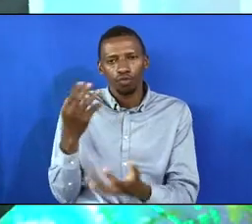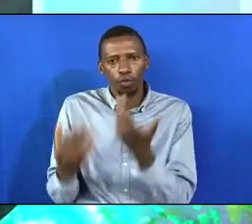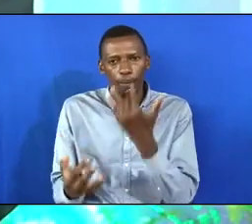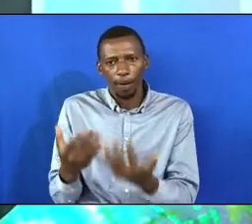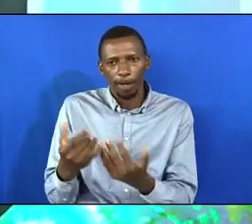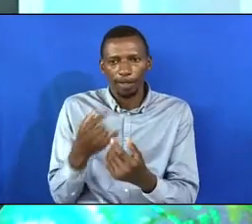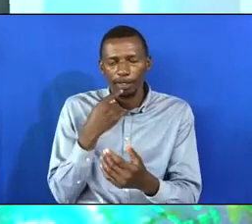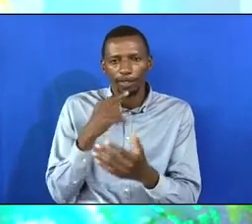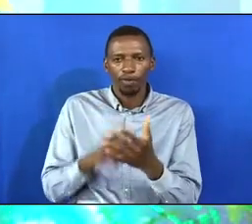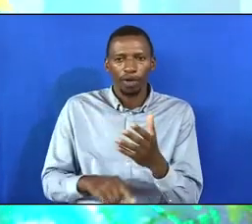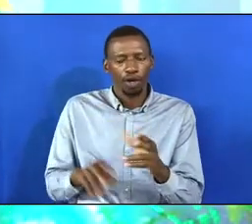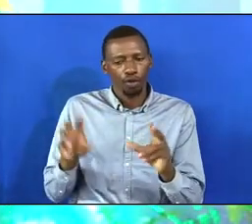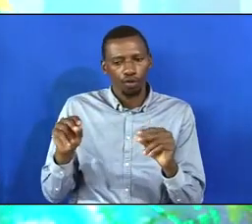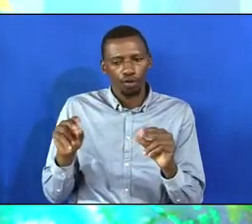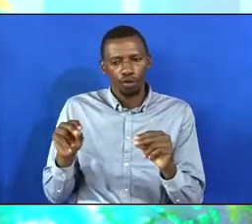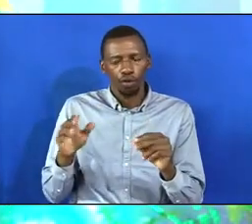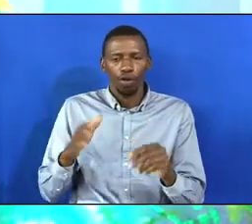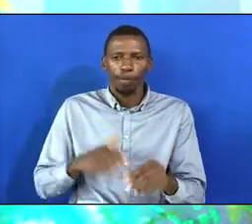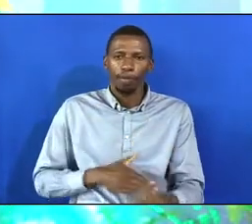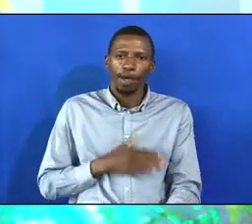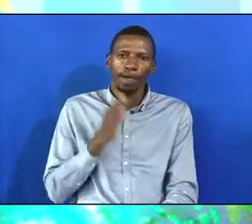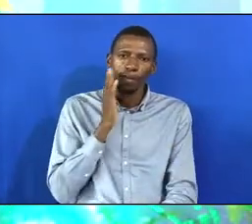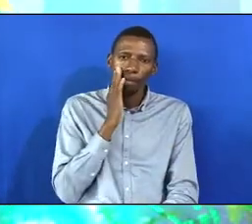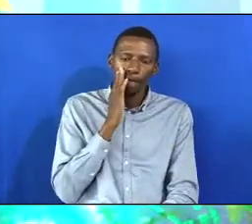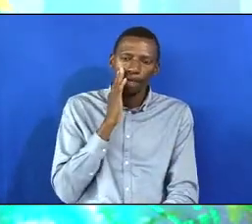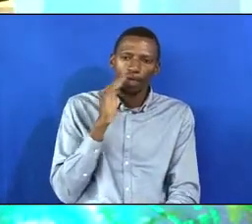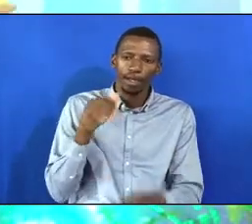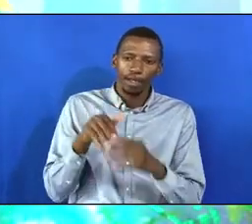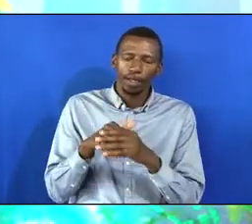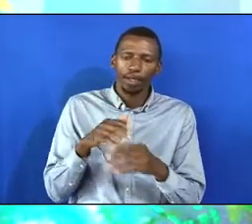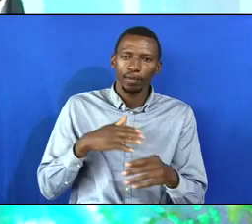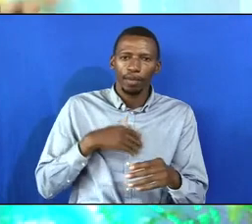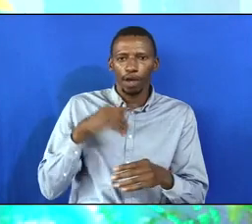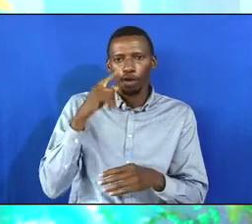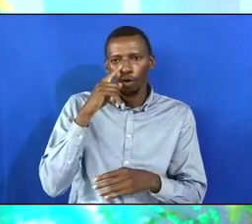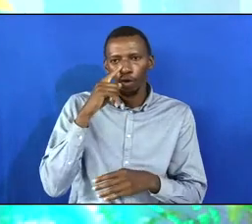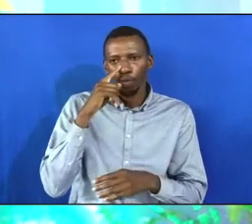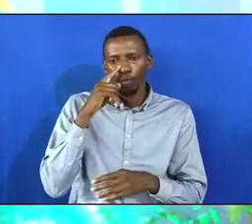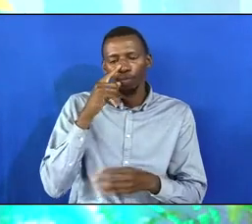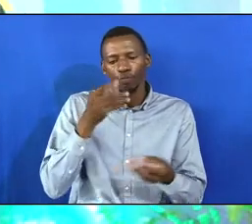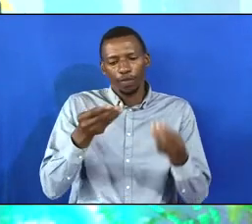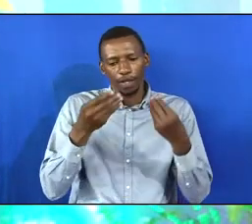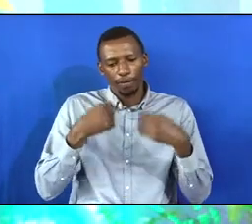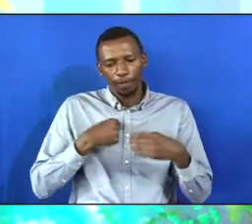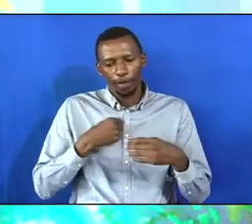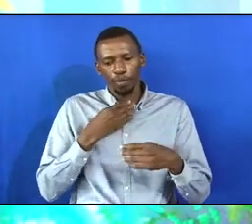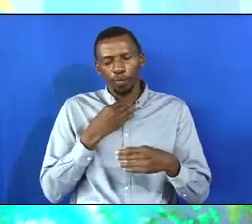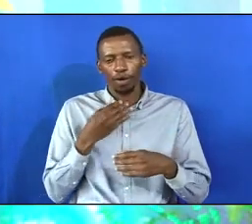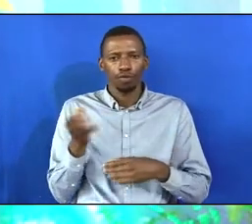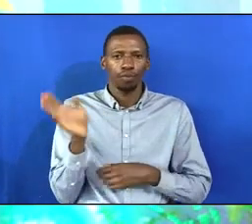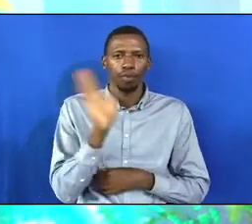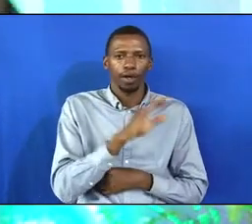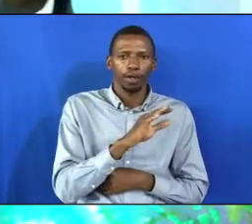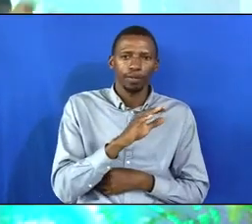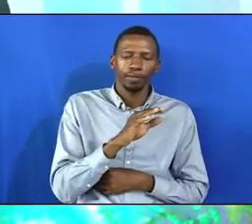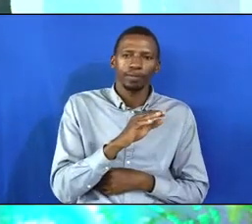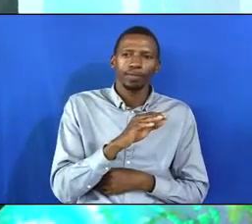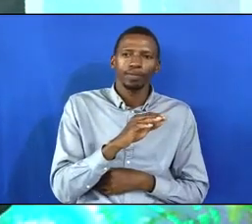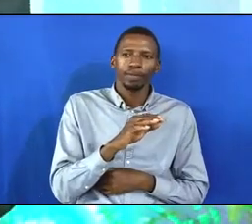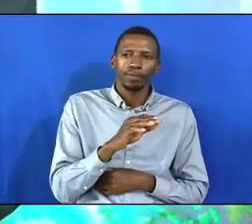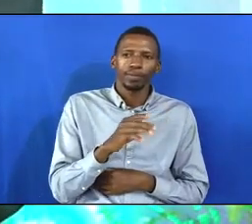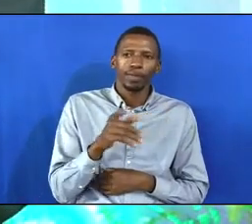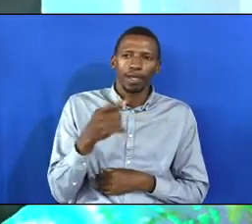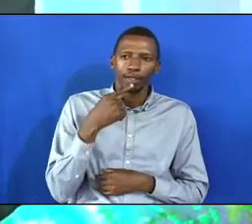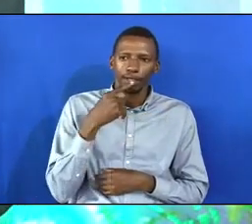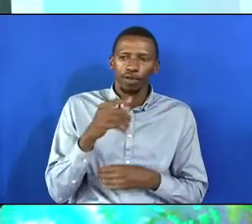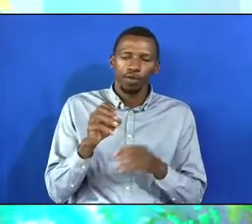no. They were given to me by my mother at home, so I will return. I tried to persuade him, but anyway, he said, let them stay. Then I said, it's